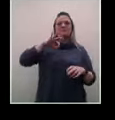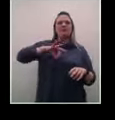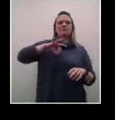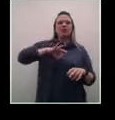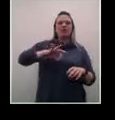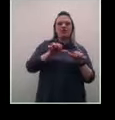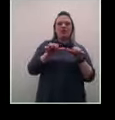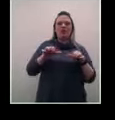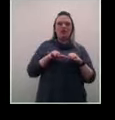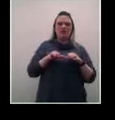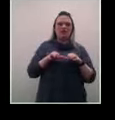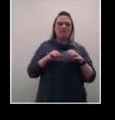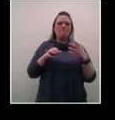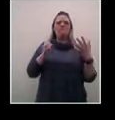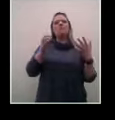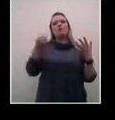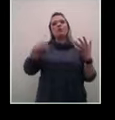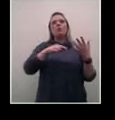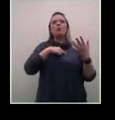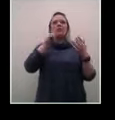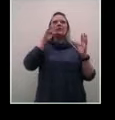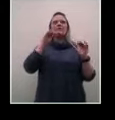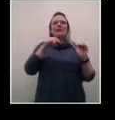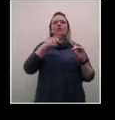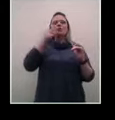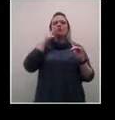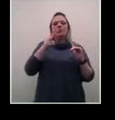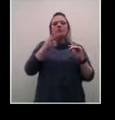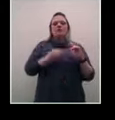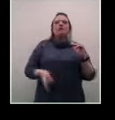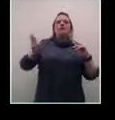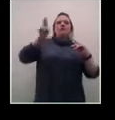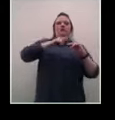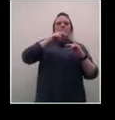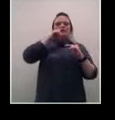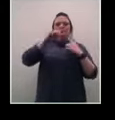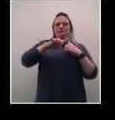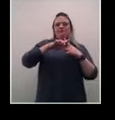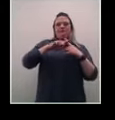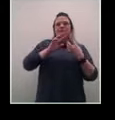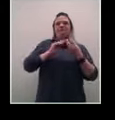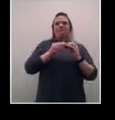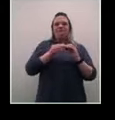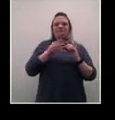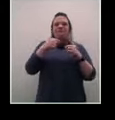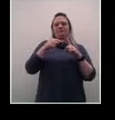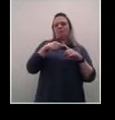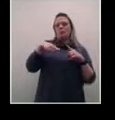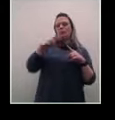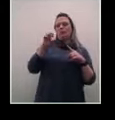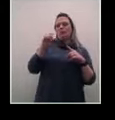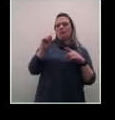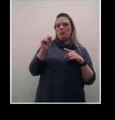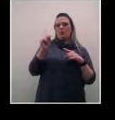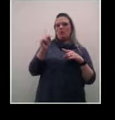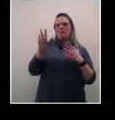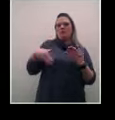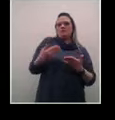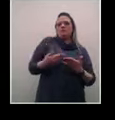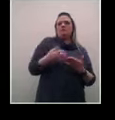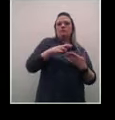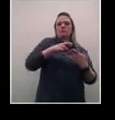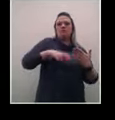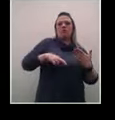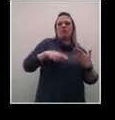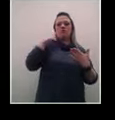area. So we do expect to see kind of a jump in these positive case numbers when the Quest numbers actually come in for these 4 days